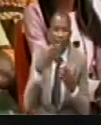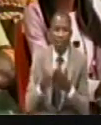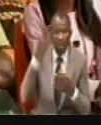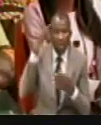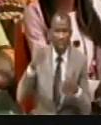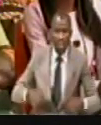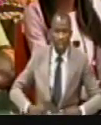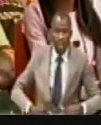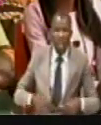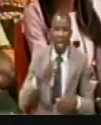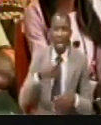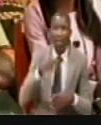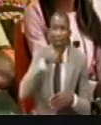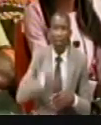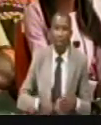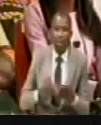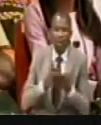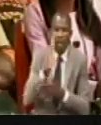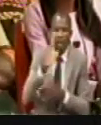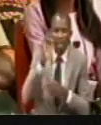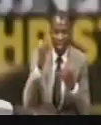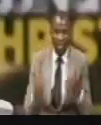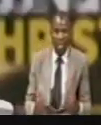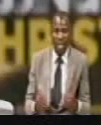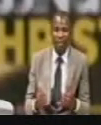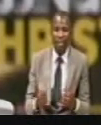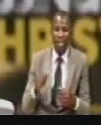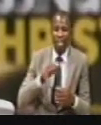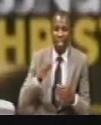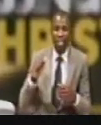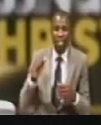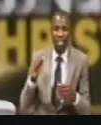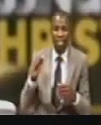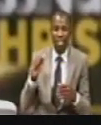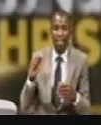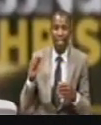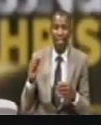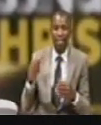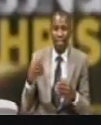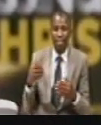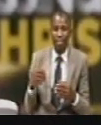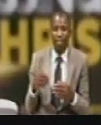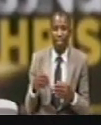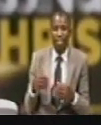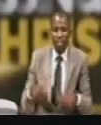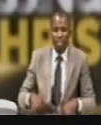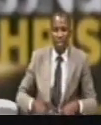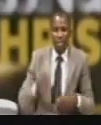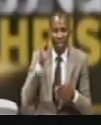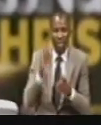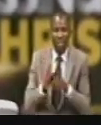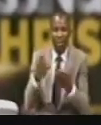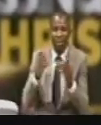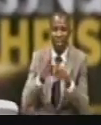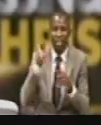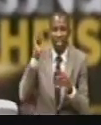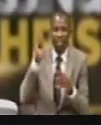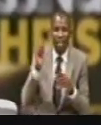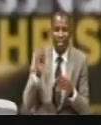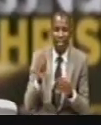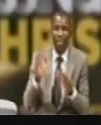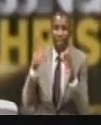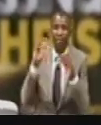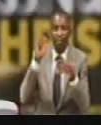The miracle is both for the young and the old. And right now, our young sister wants to testify.